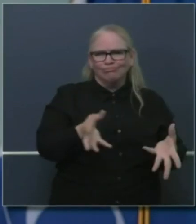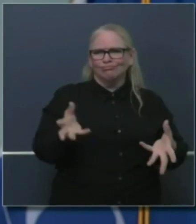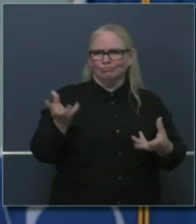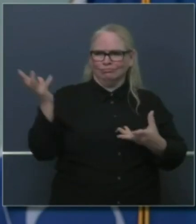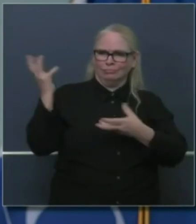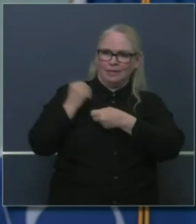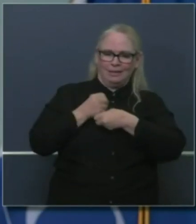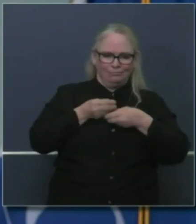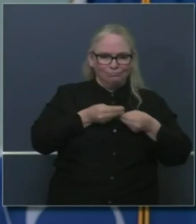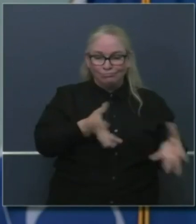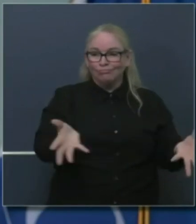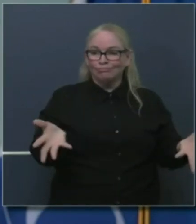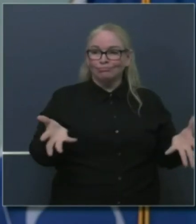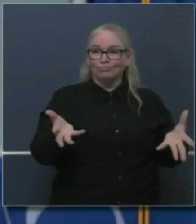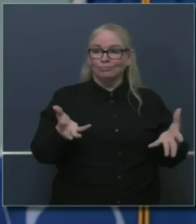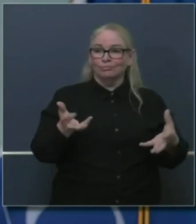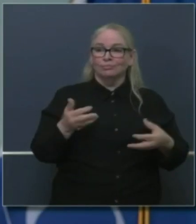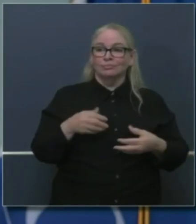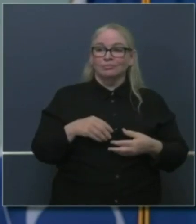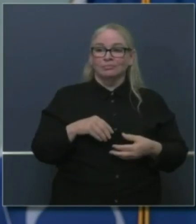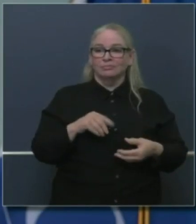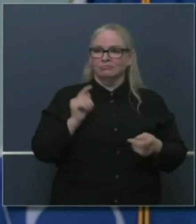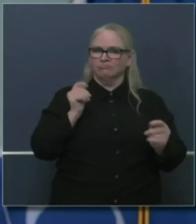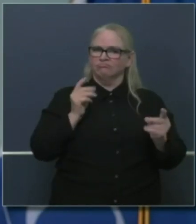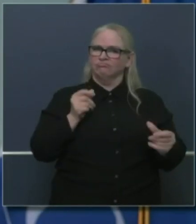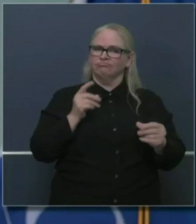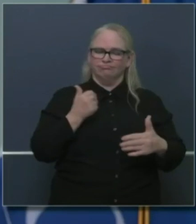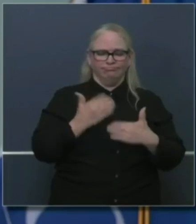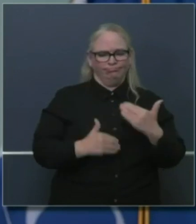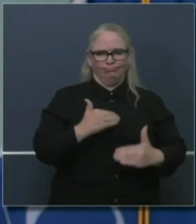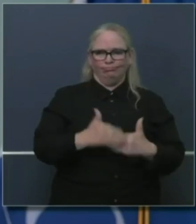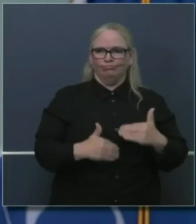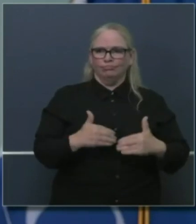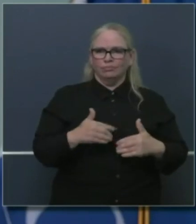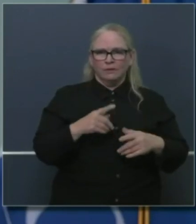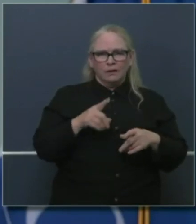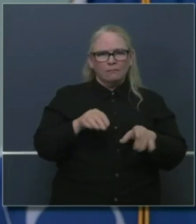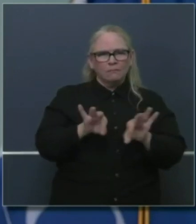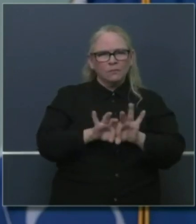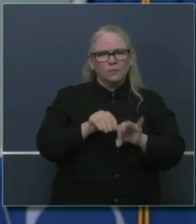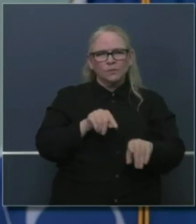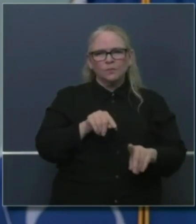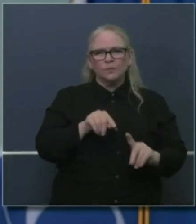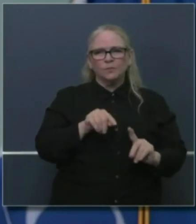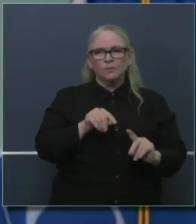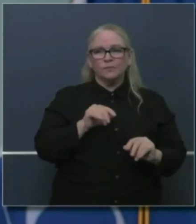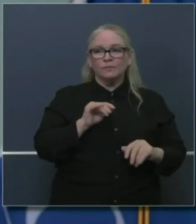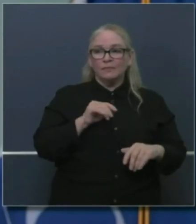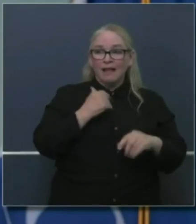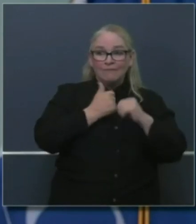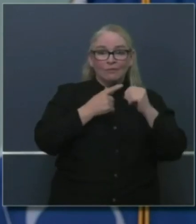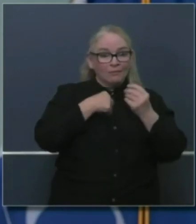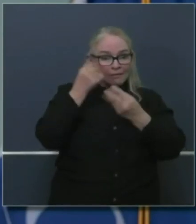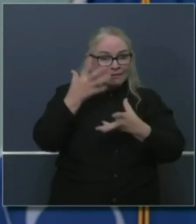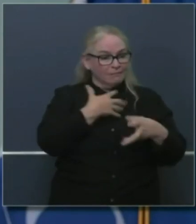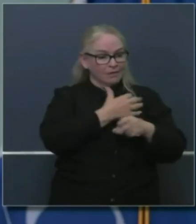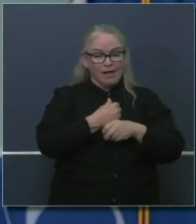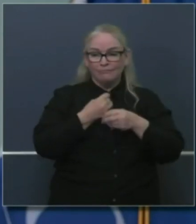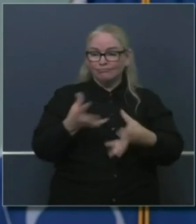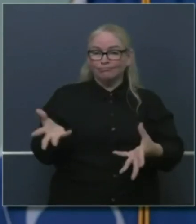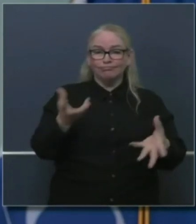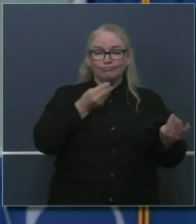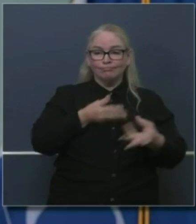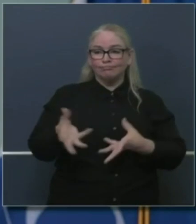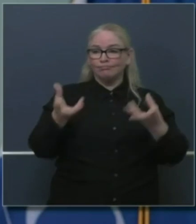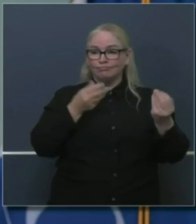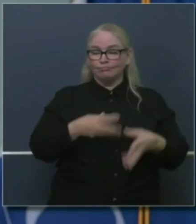we distribute it, getting out in real time. It's foundational in terms of the announcements we're making, the guidelines we're putting out in the next phase of variations